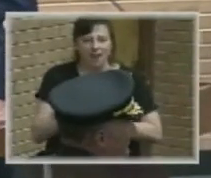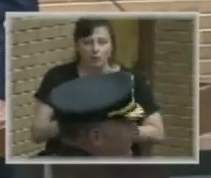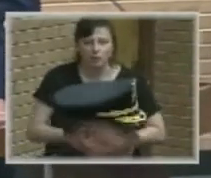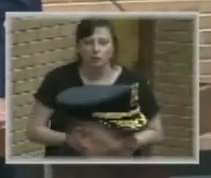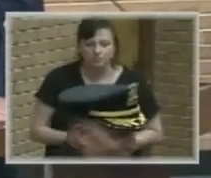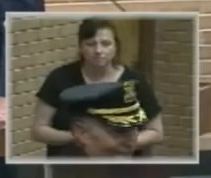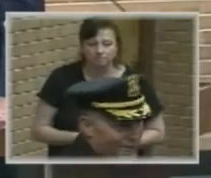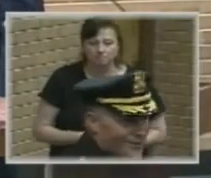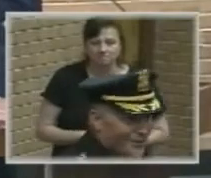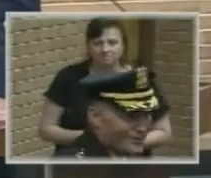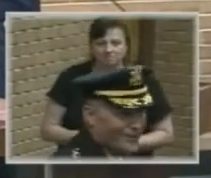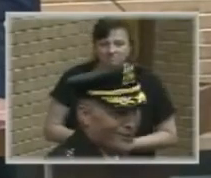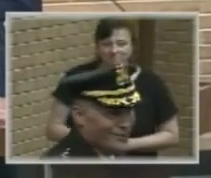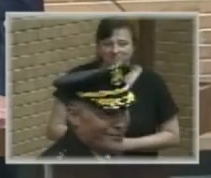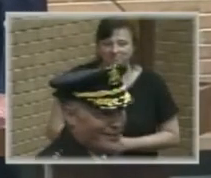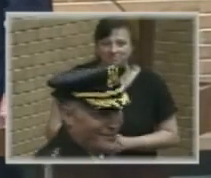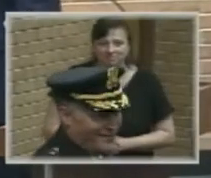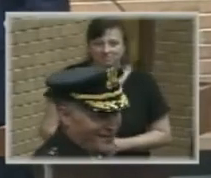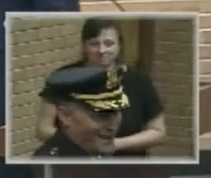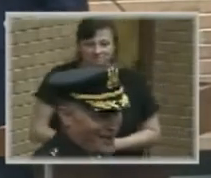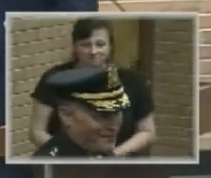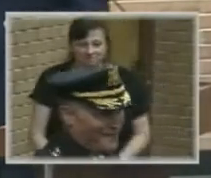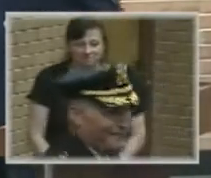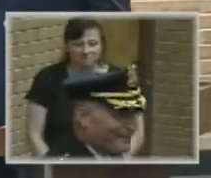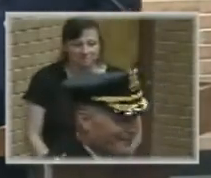your family up here as well. Sure.